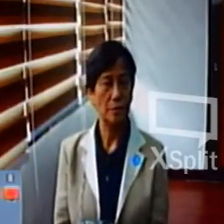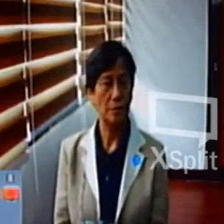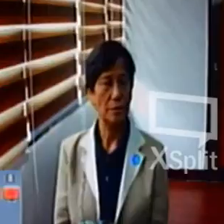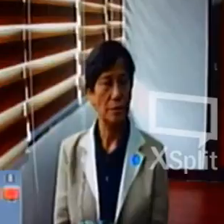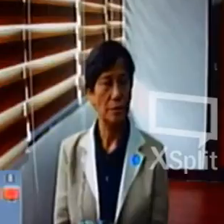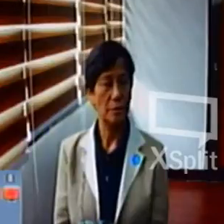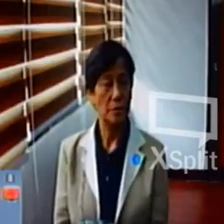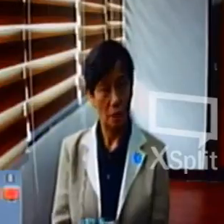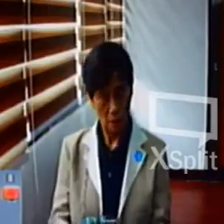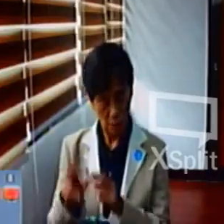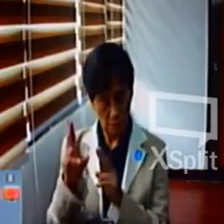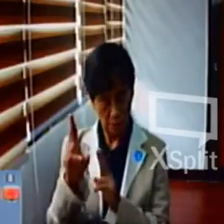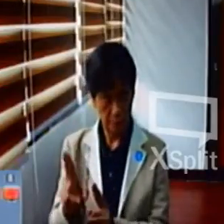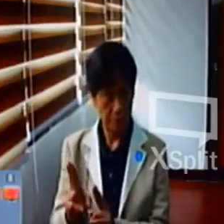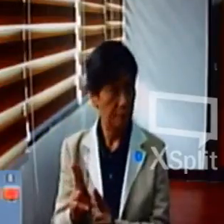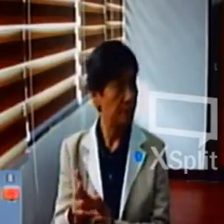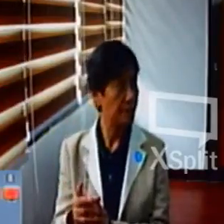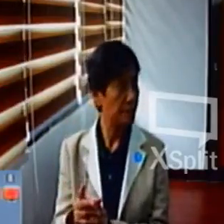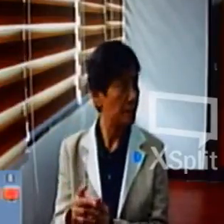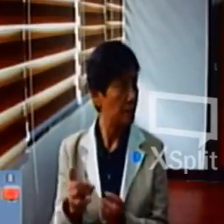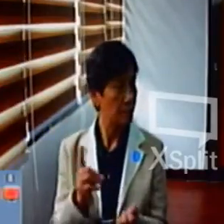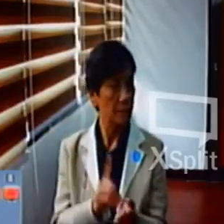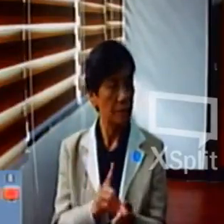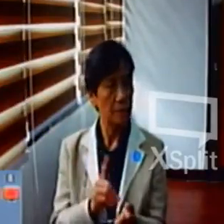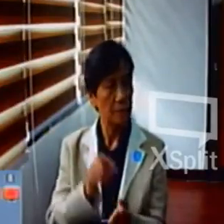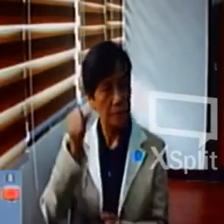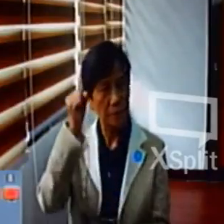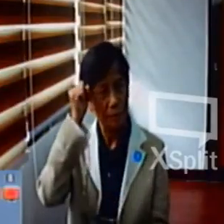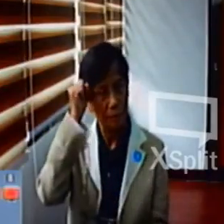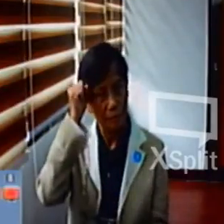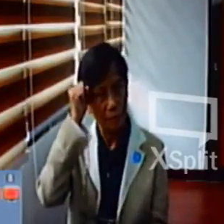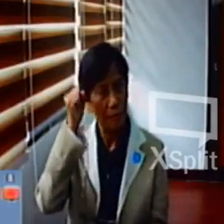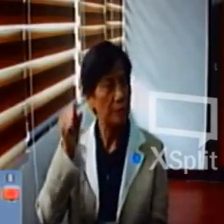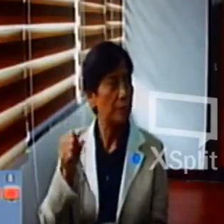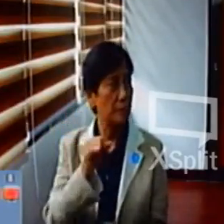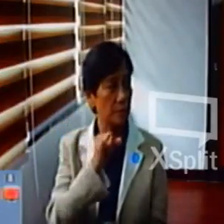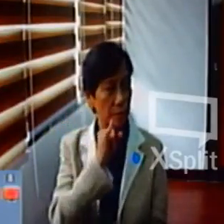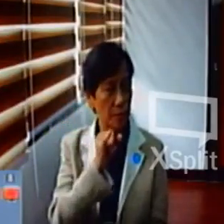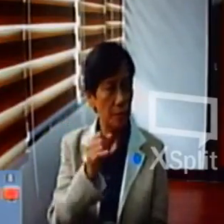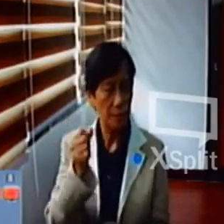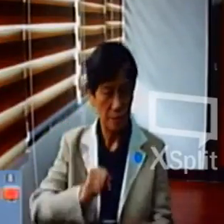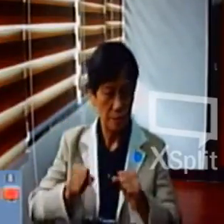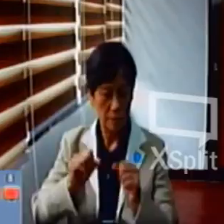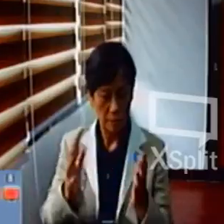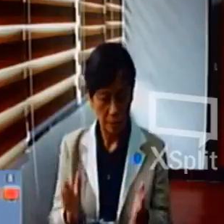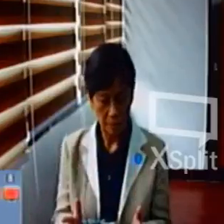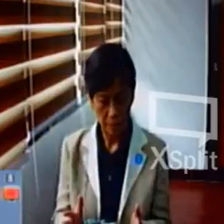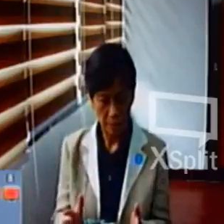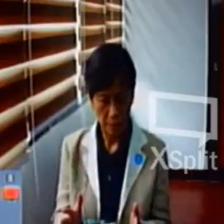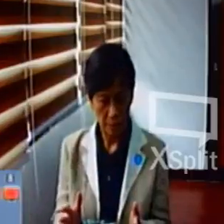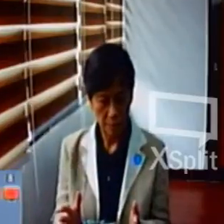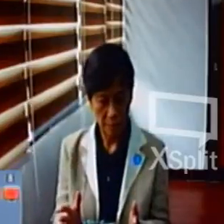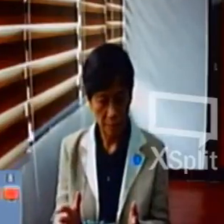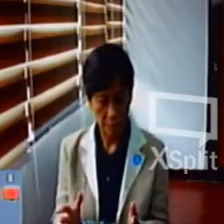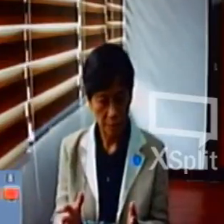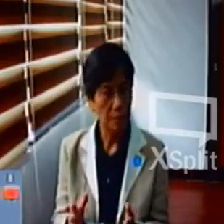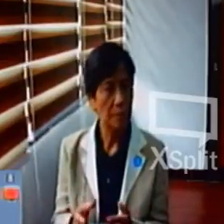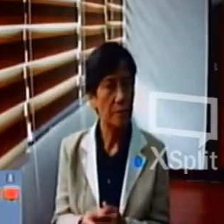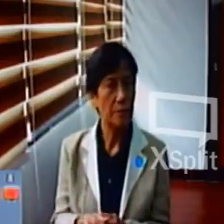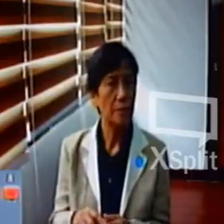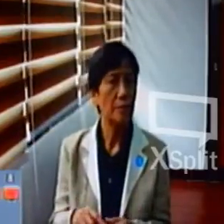Present your honors, Dr. Santos is scientist level